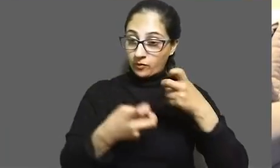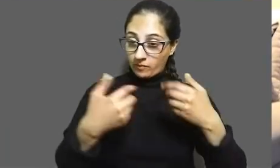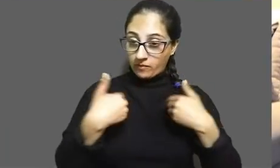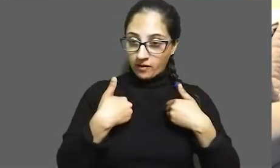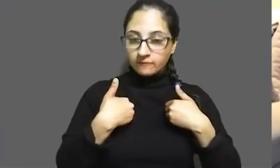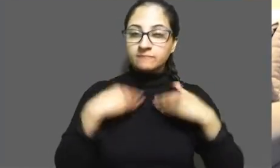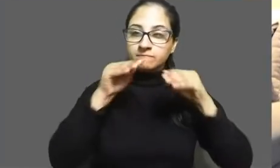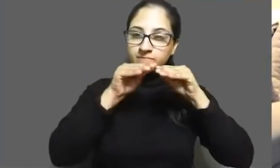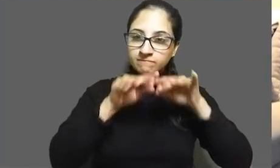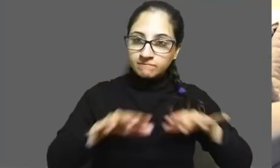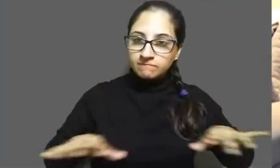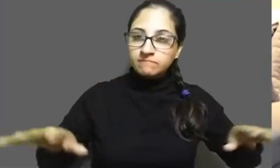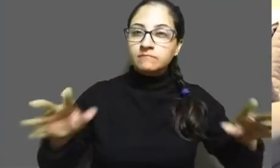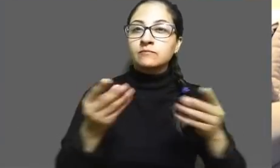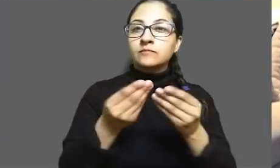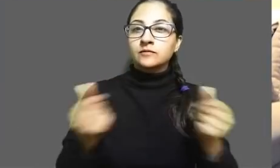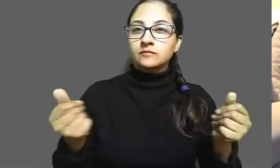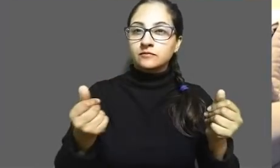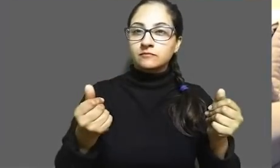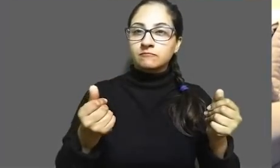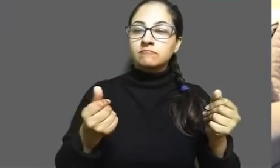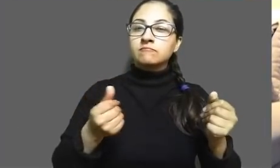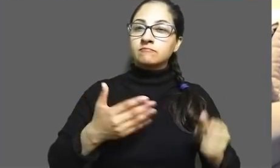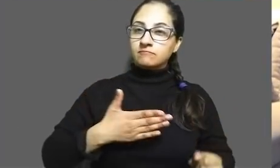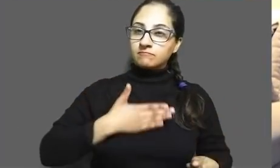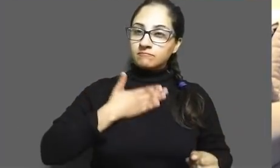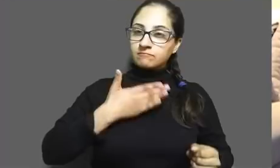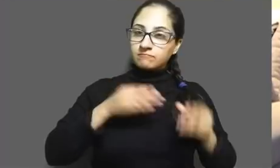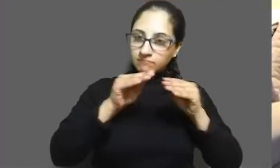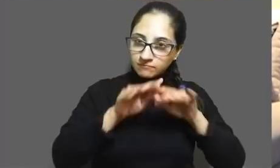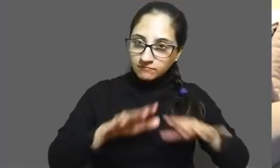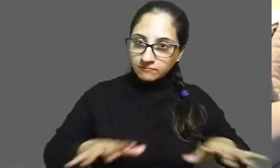pray for Mushkil Hassan and for their peace and happiness."